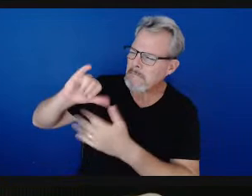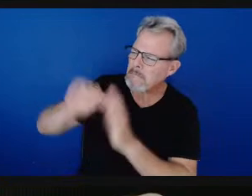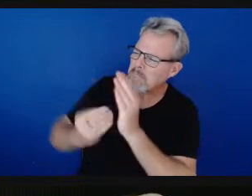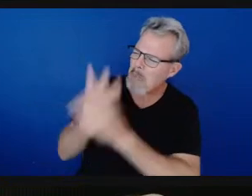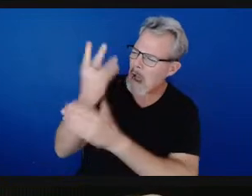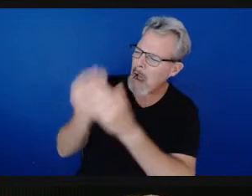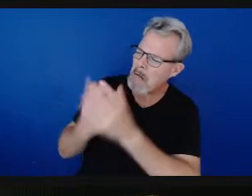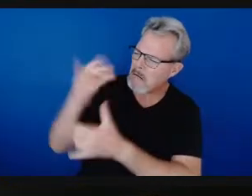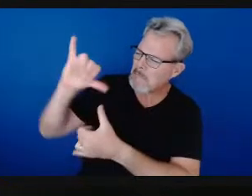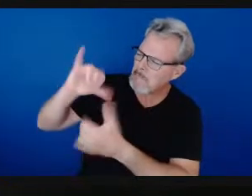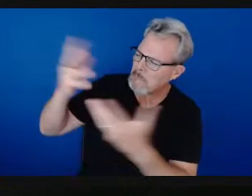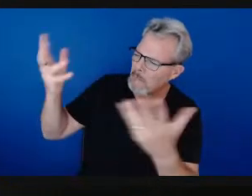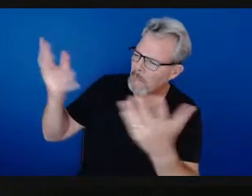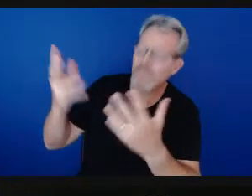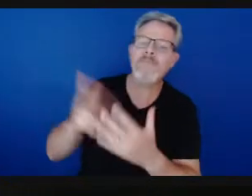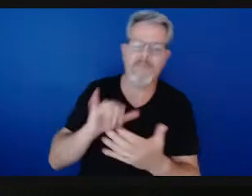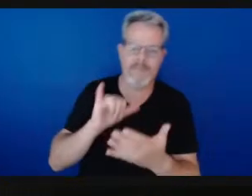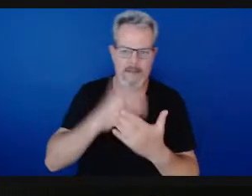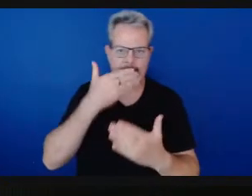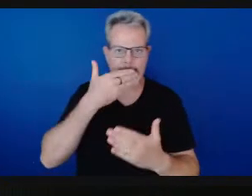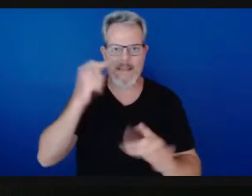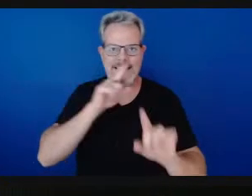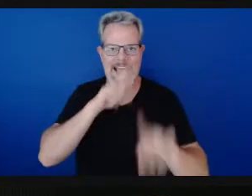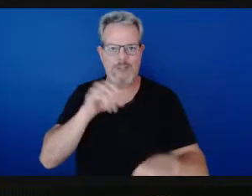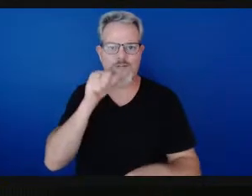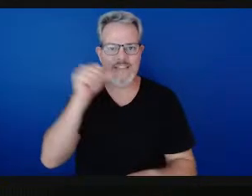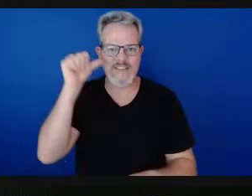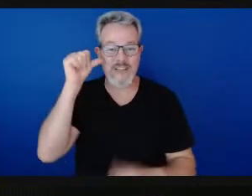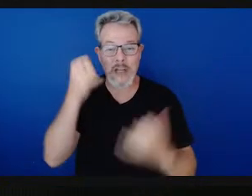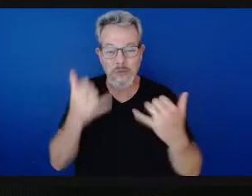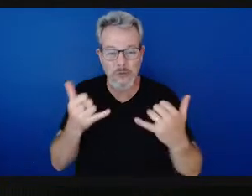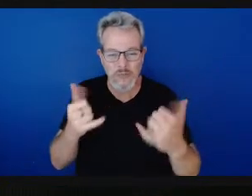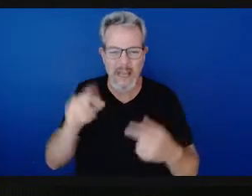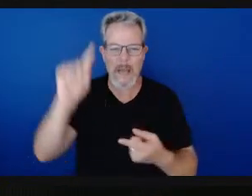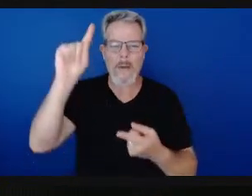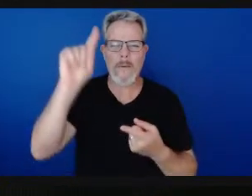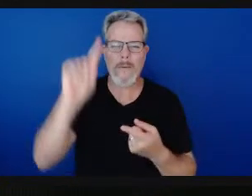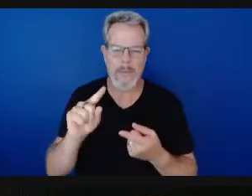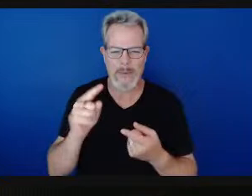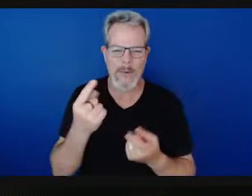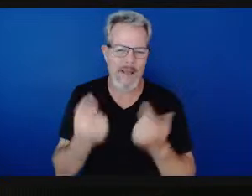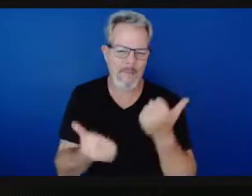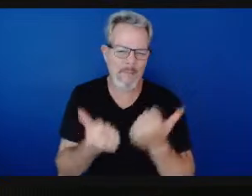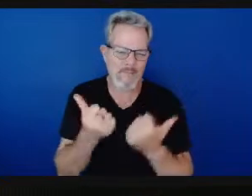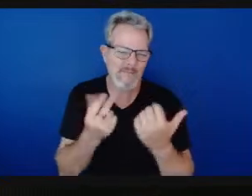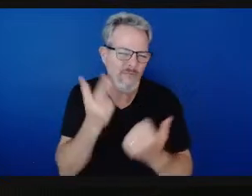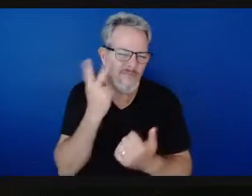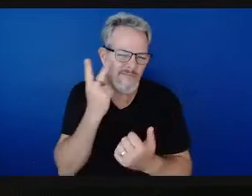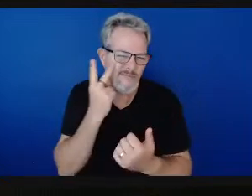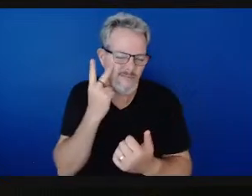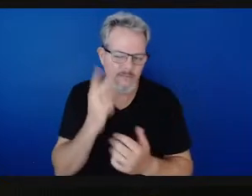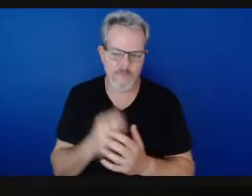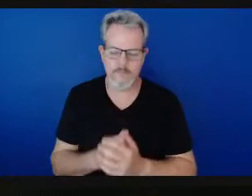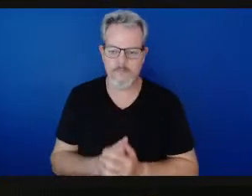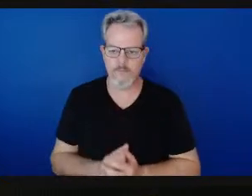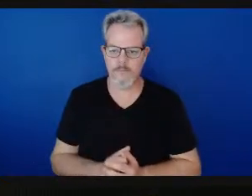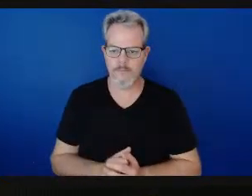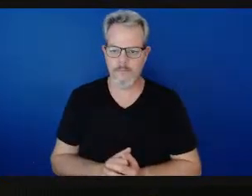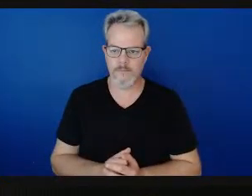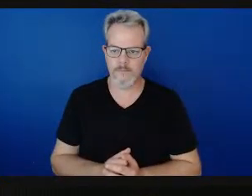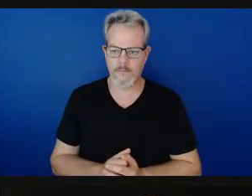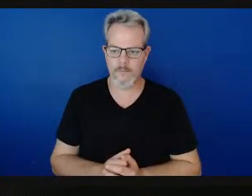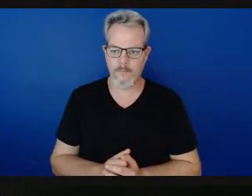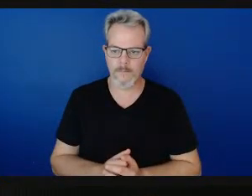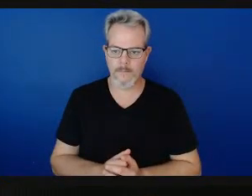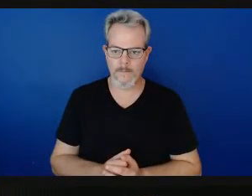answer for yesterday, and they may have come down a little bit since then for today, and we'll see some updated captions further